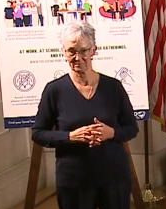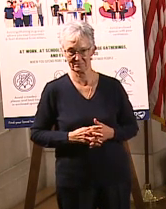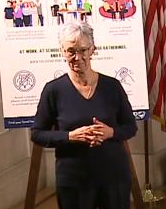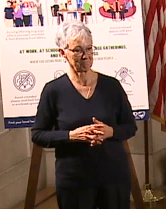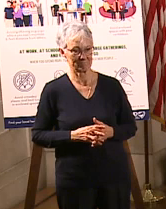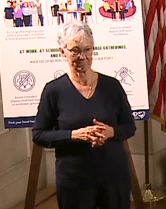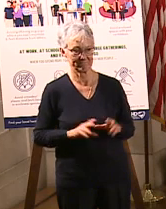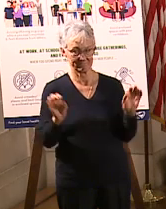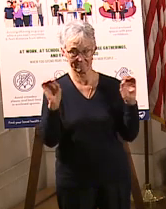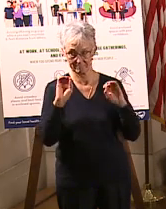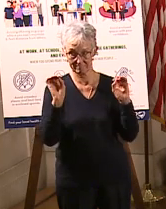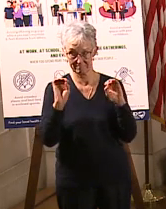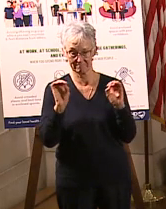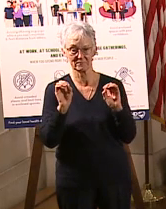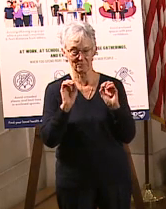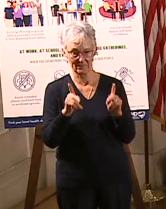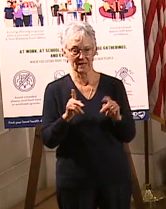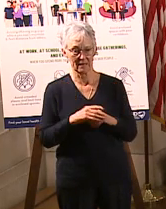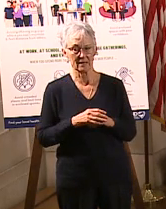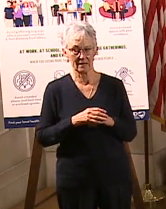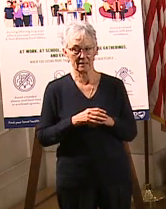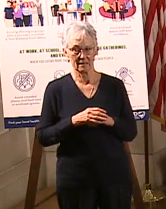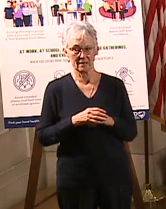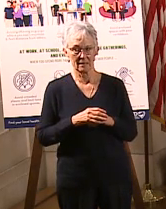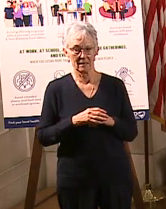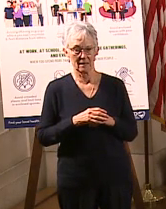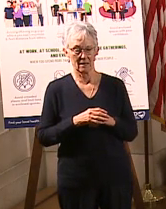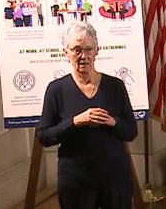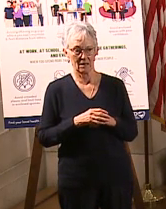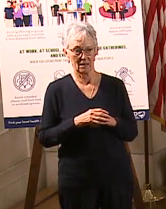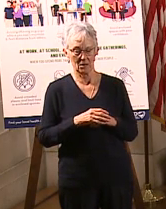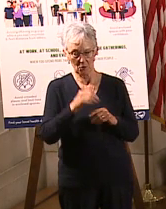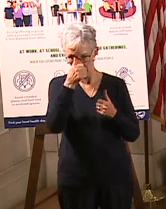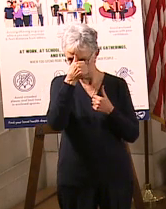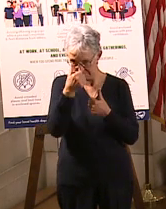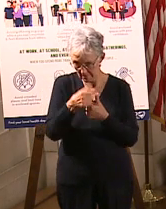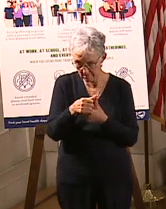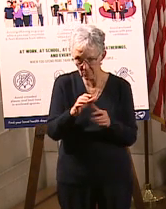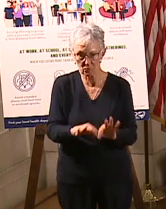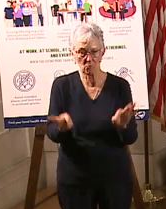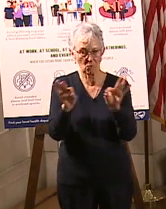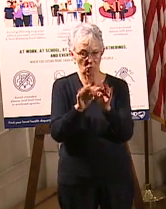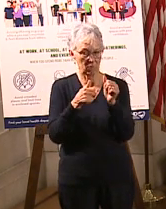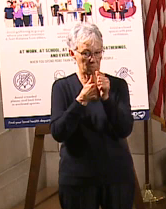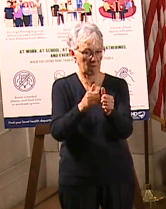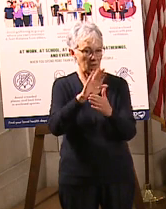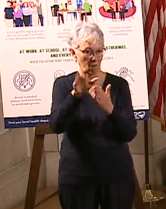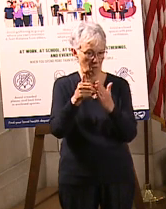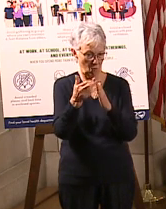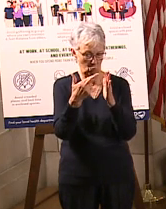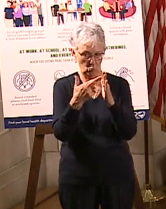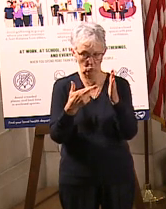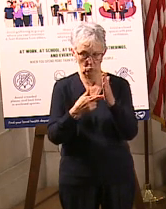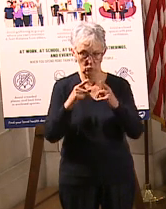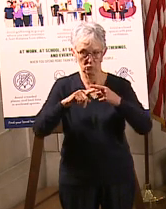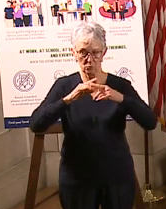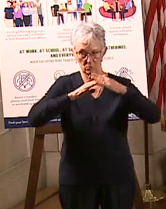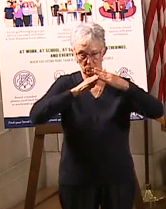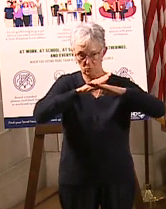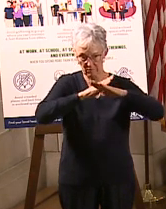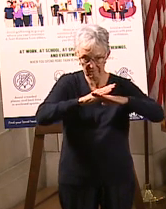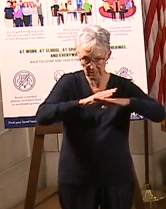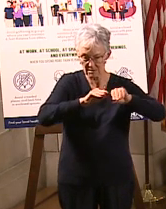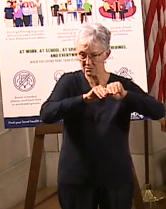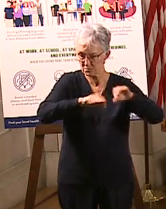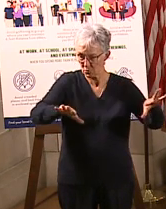Okay, I don't see any other questions. Again, to remind folks, again, please continue to use all the tools to slow down the spread of the virus. While, as Paul